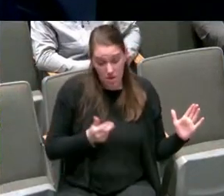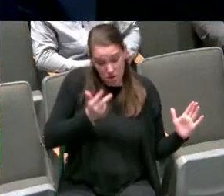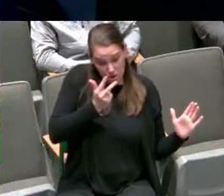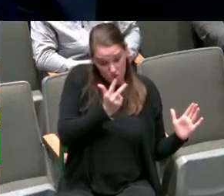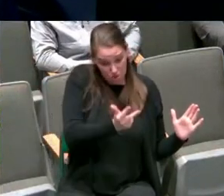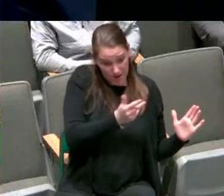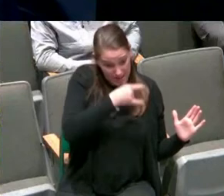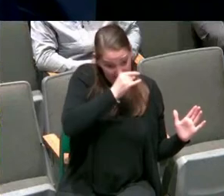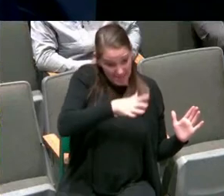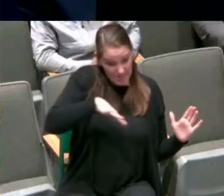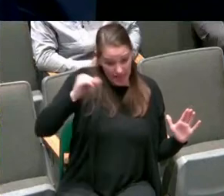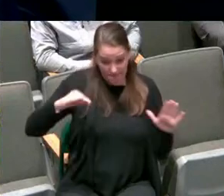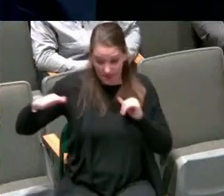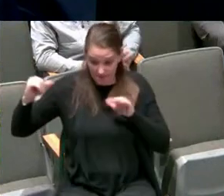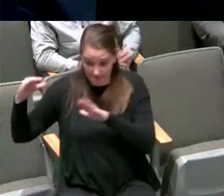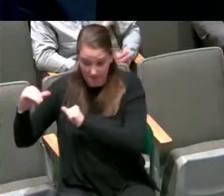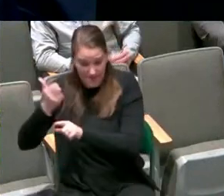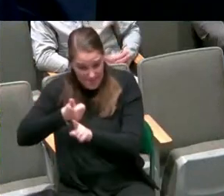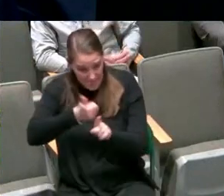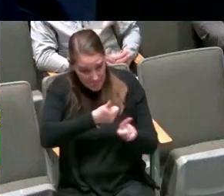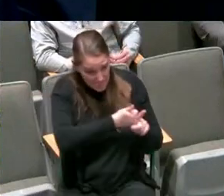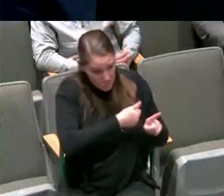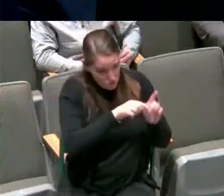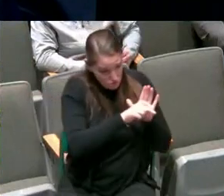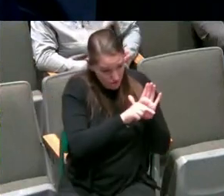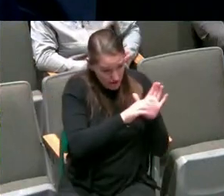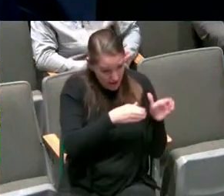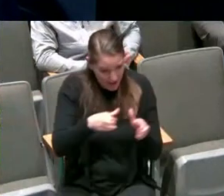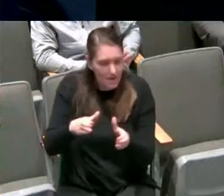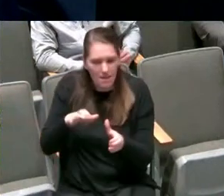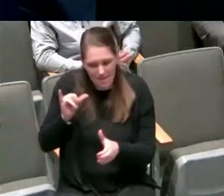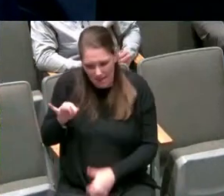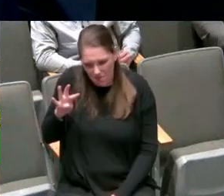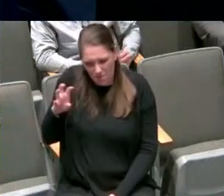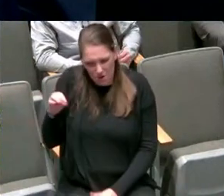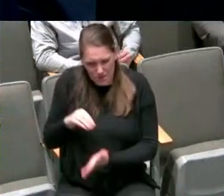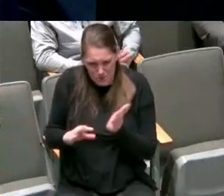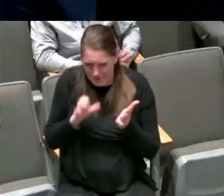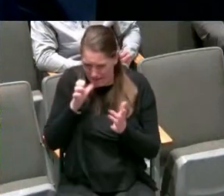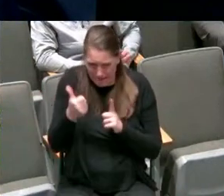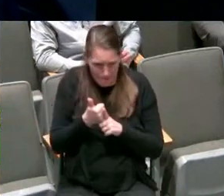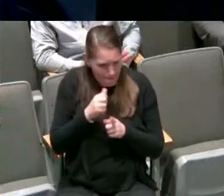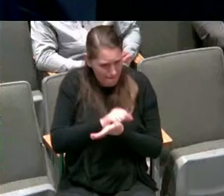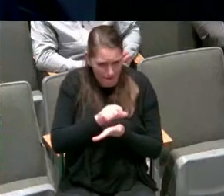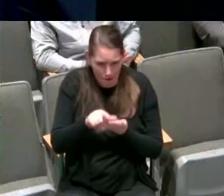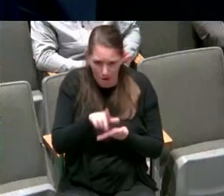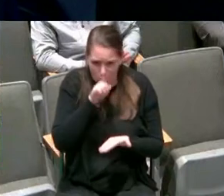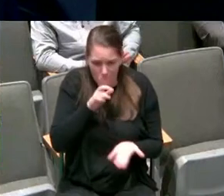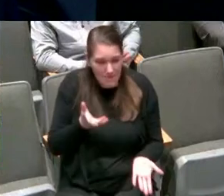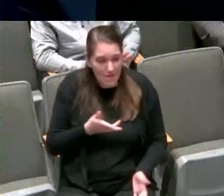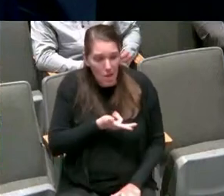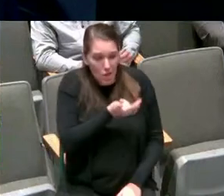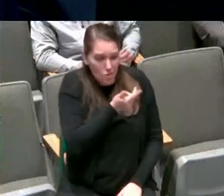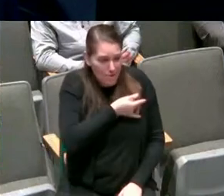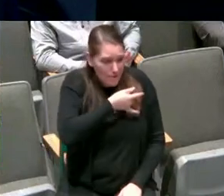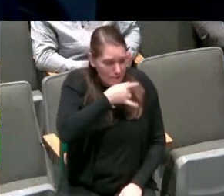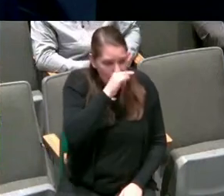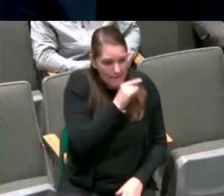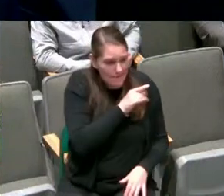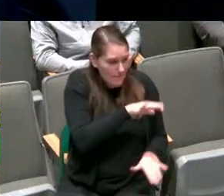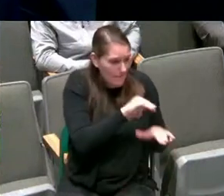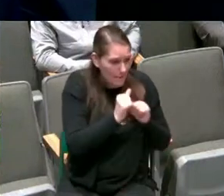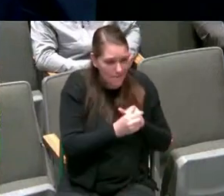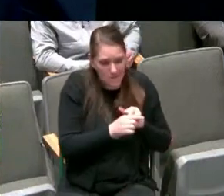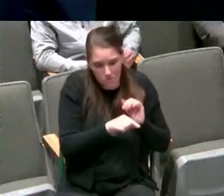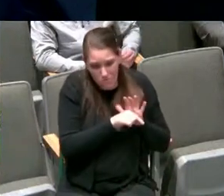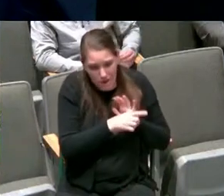each one of those grade levels those 40 students would not impact us at all because three kids are leaving kindergarten three leaving grade one